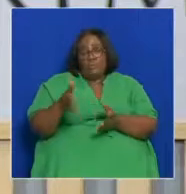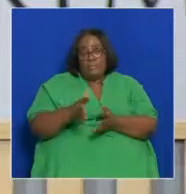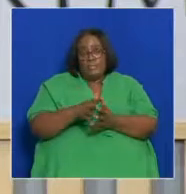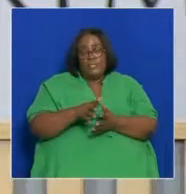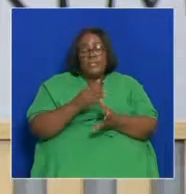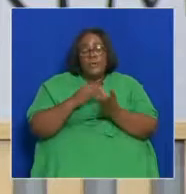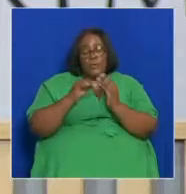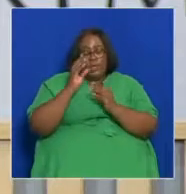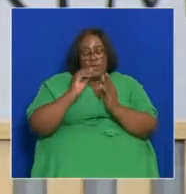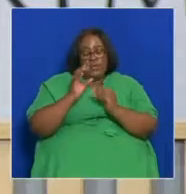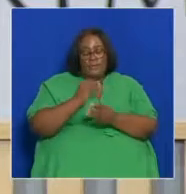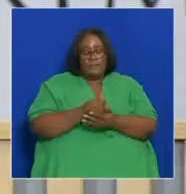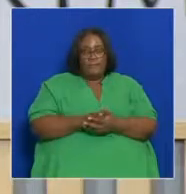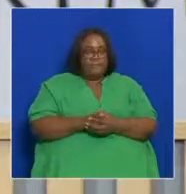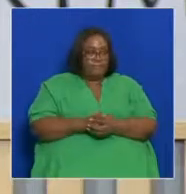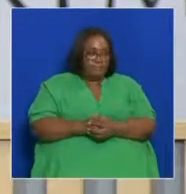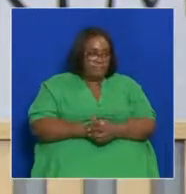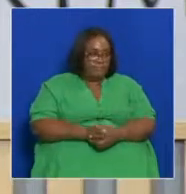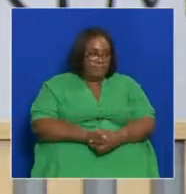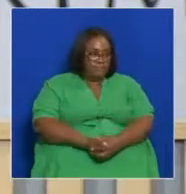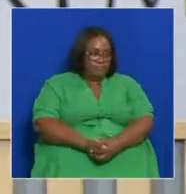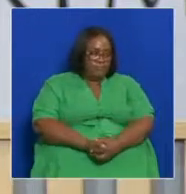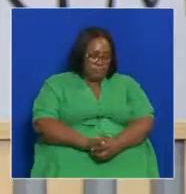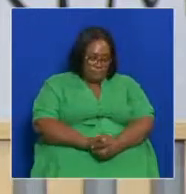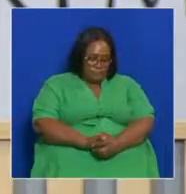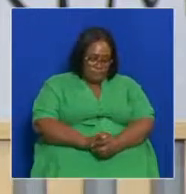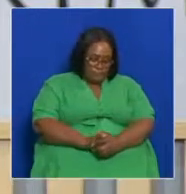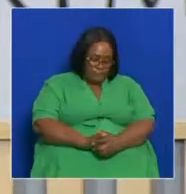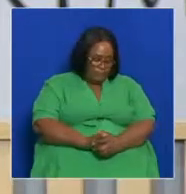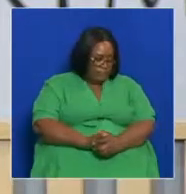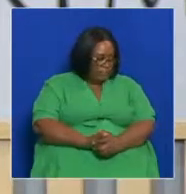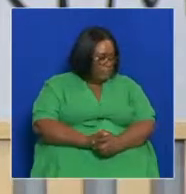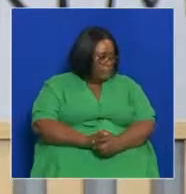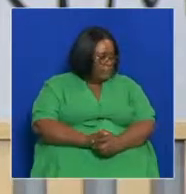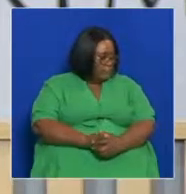you. Can I?